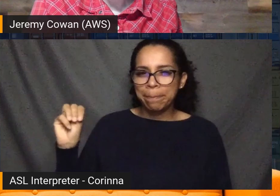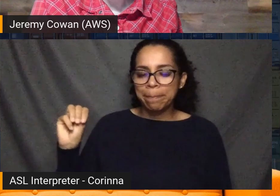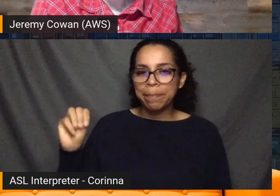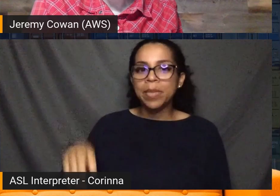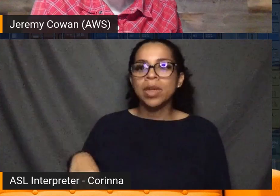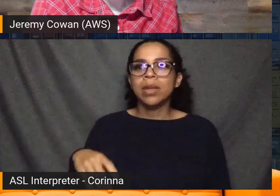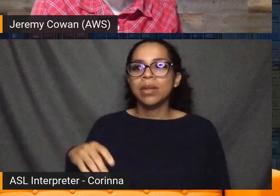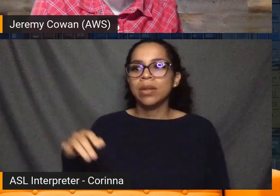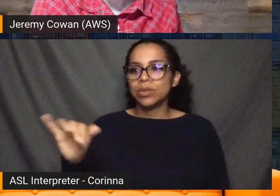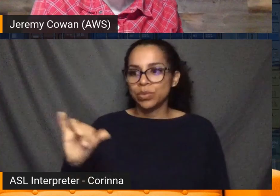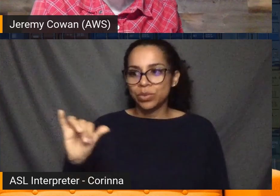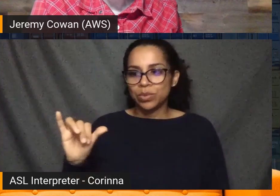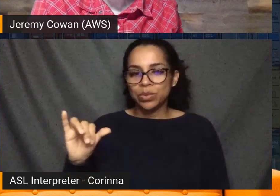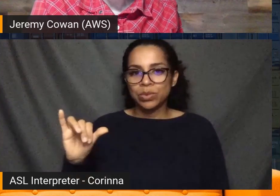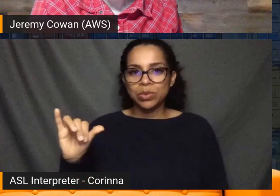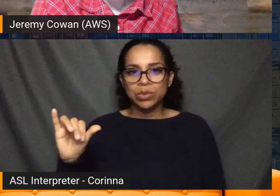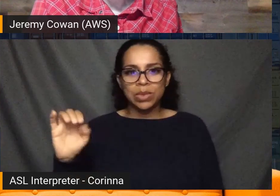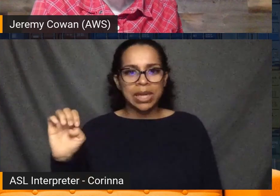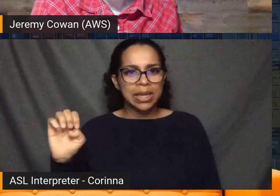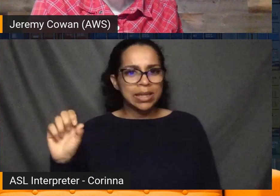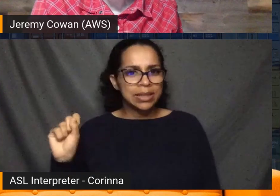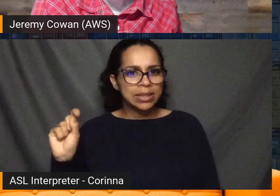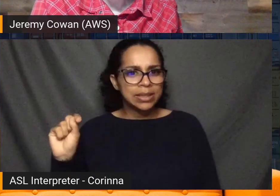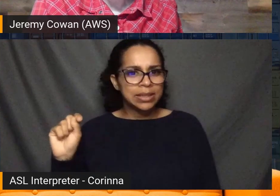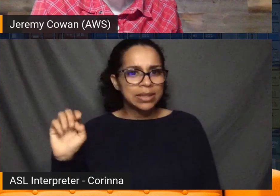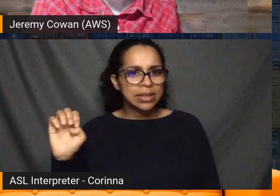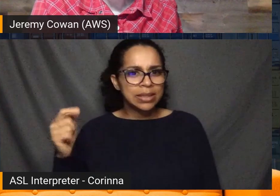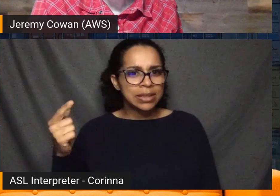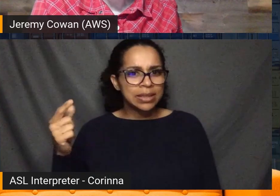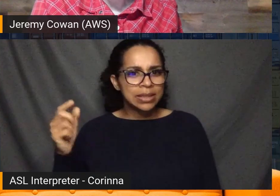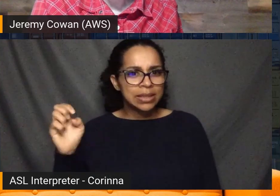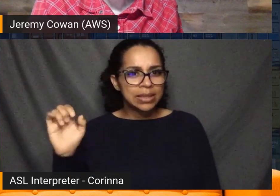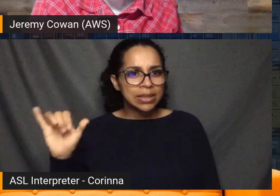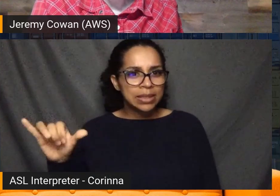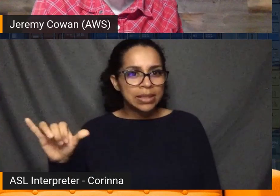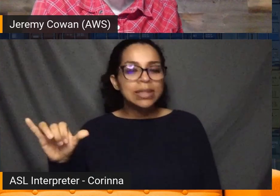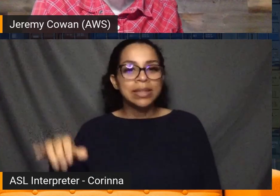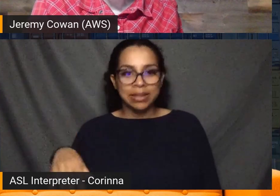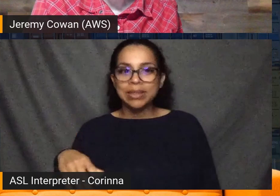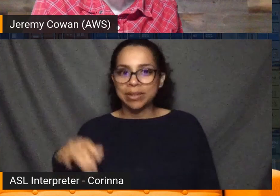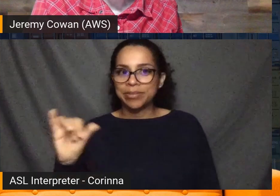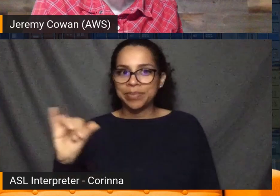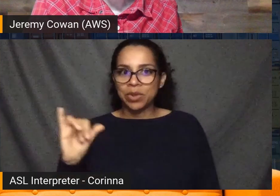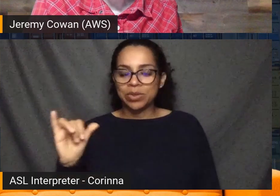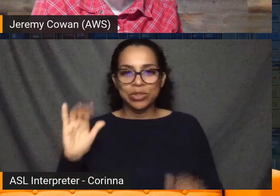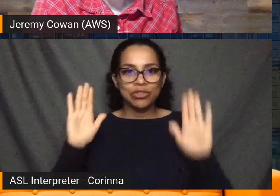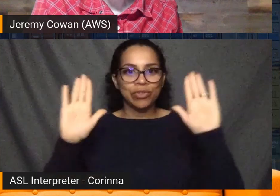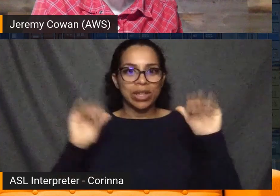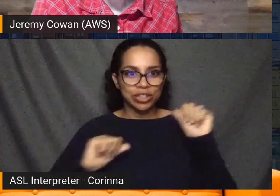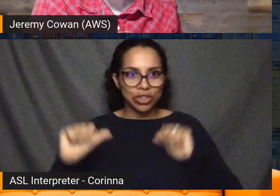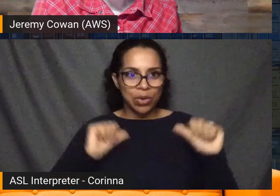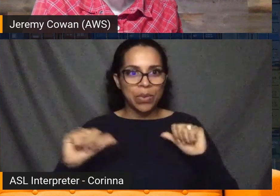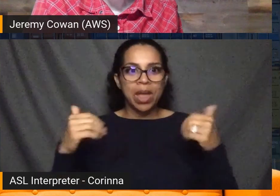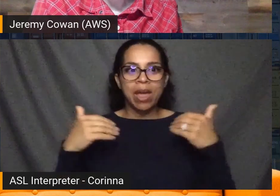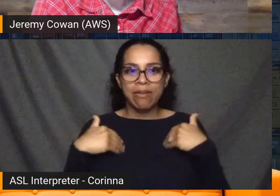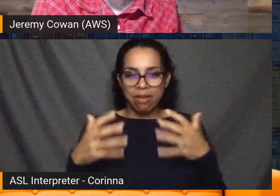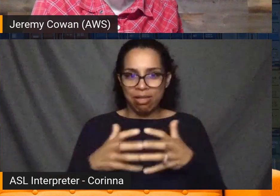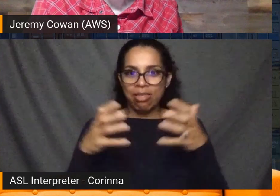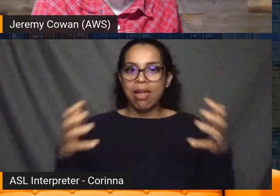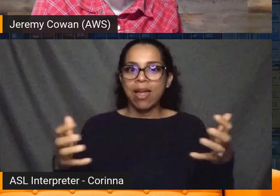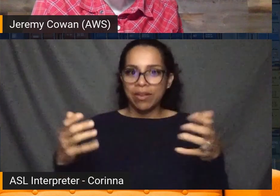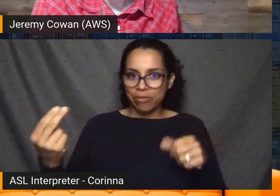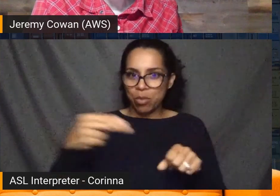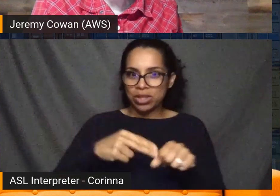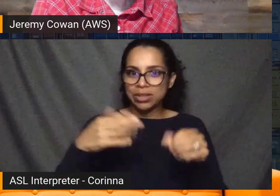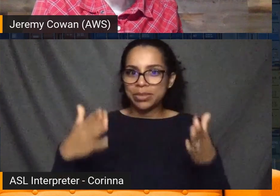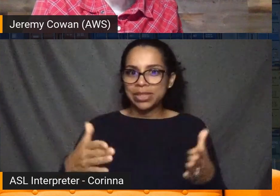we had STE, who worked on the IPv6 implementation as well on the call. Right. Yeah. It was a great show. We had a lot of attendees that day.